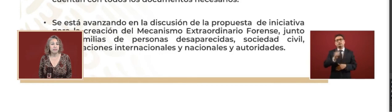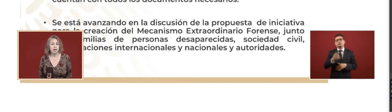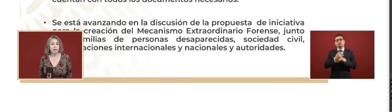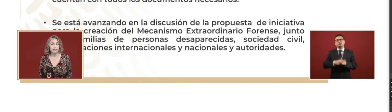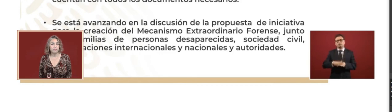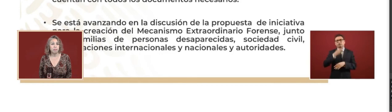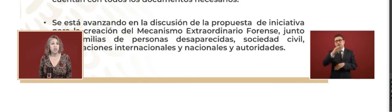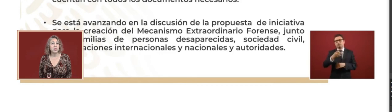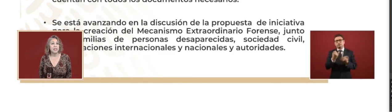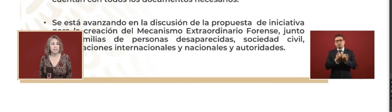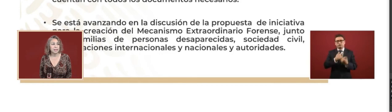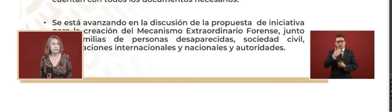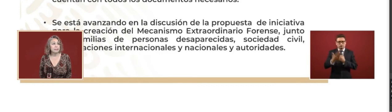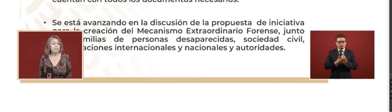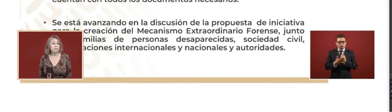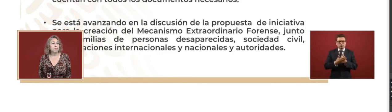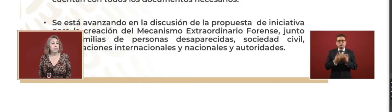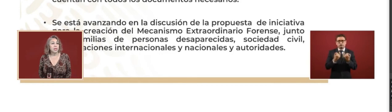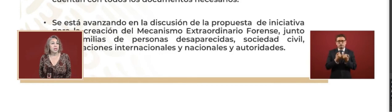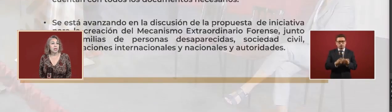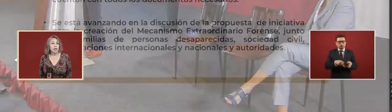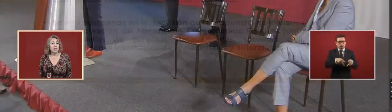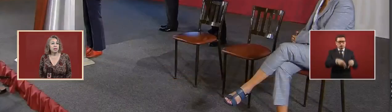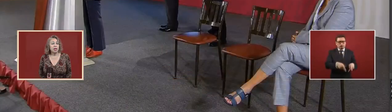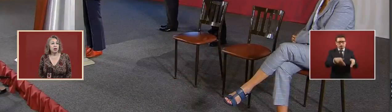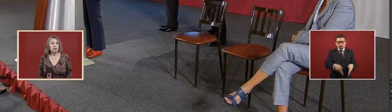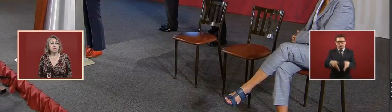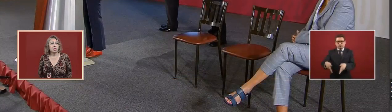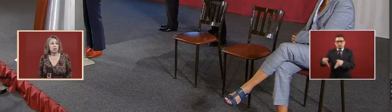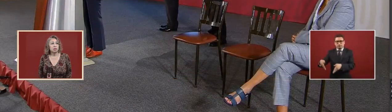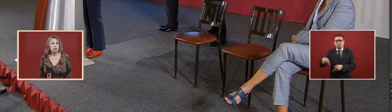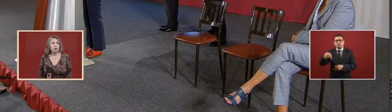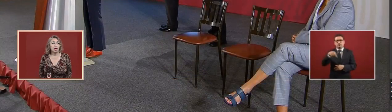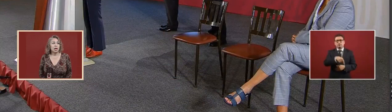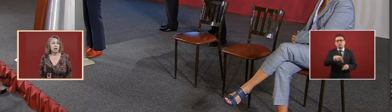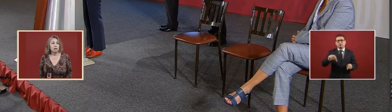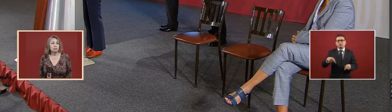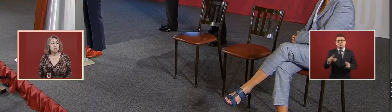identification of humans. And then also